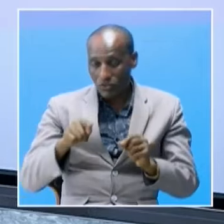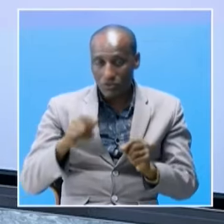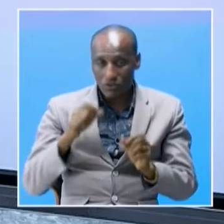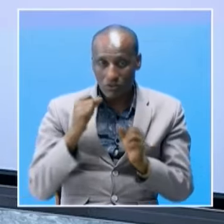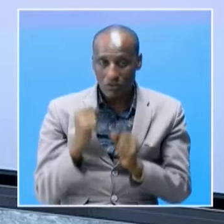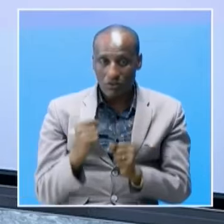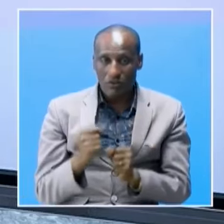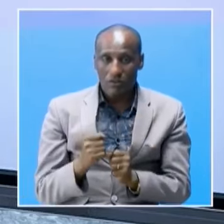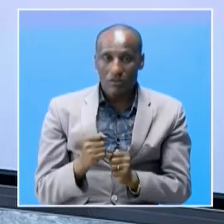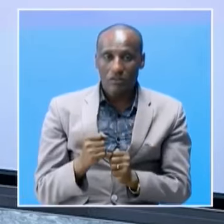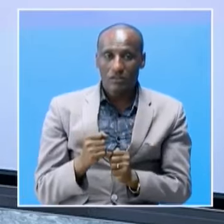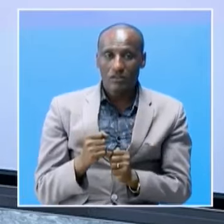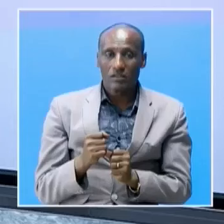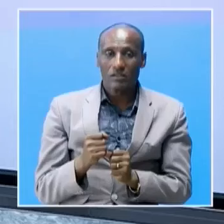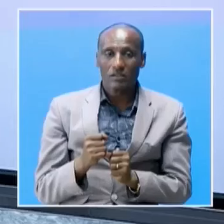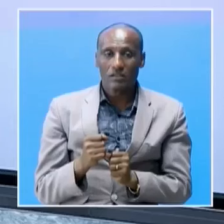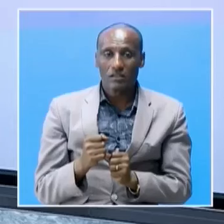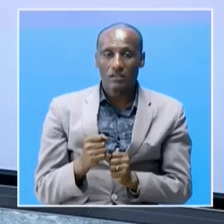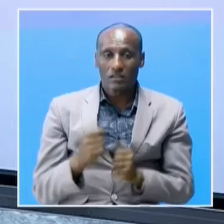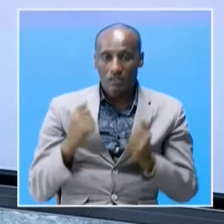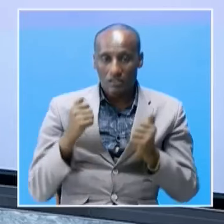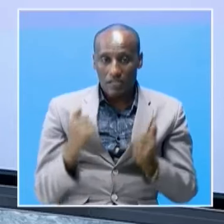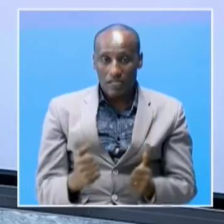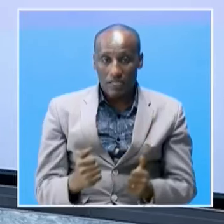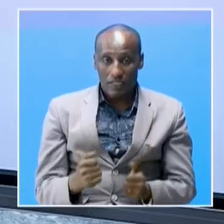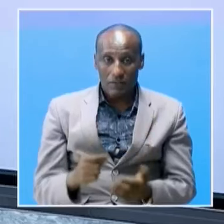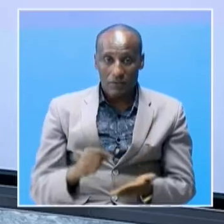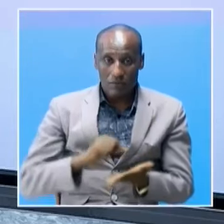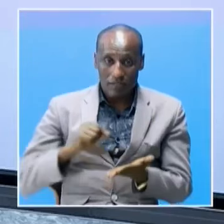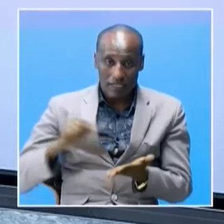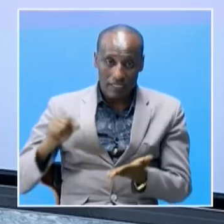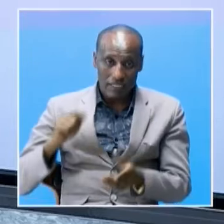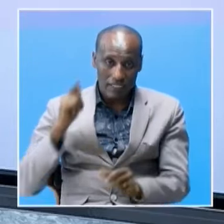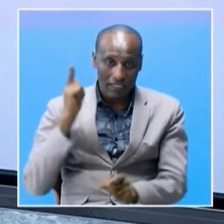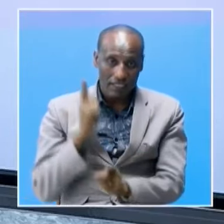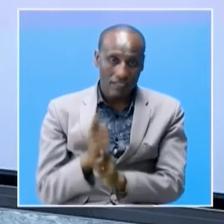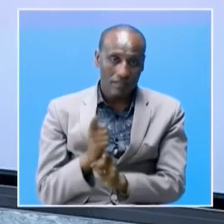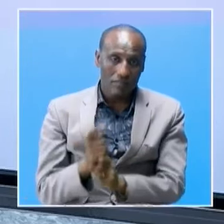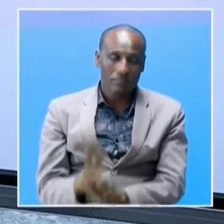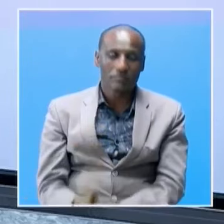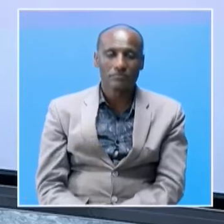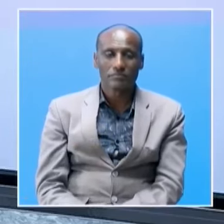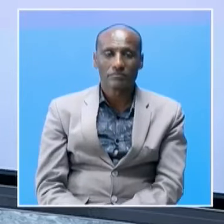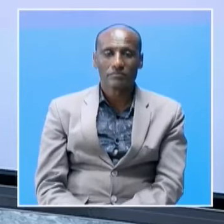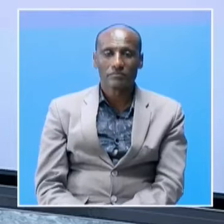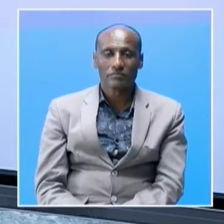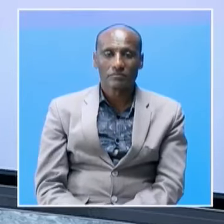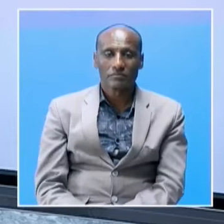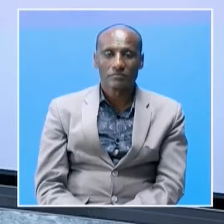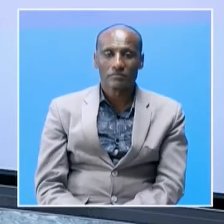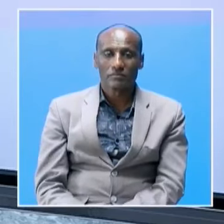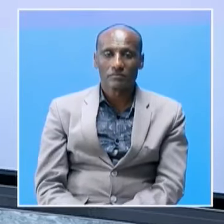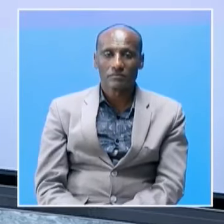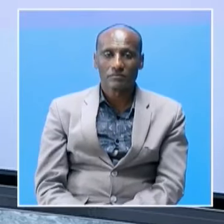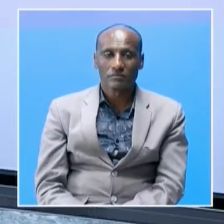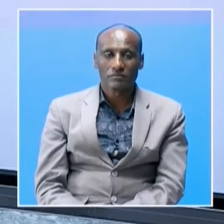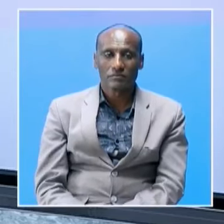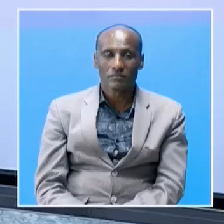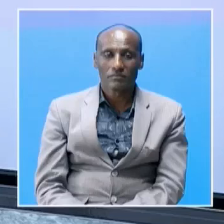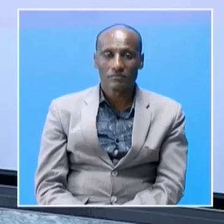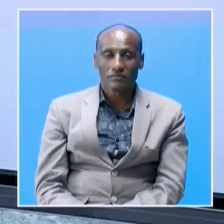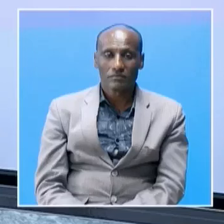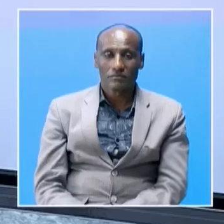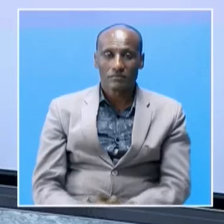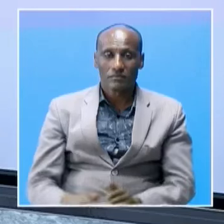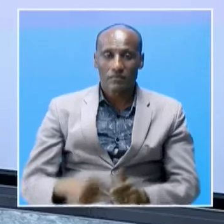now rewrite them based on the certainty or on the possibility degree that you have? Let me give you a